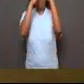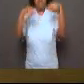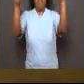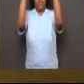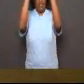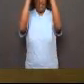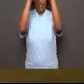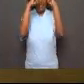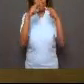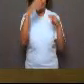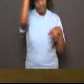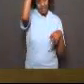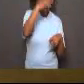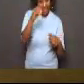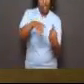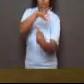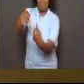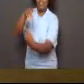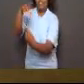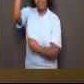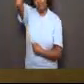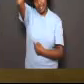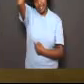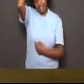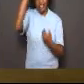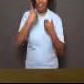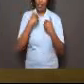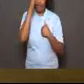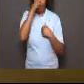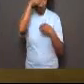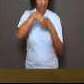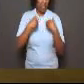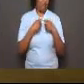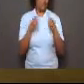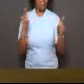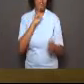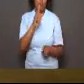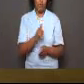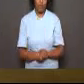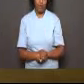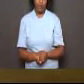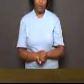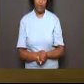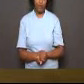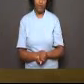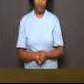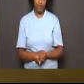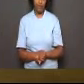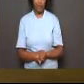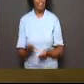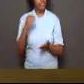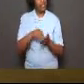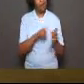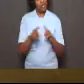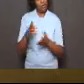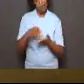federal and regional governments in Ethiopia. We will also